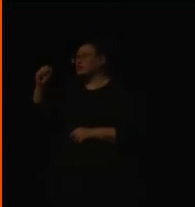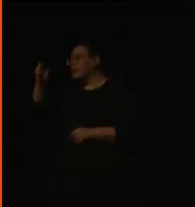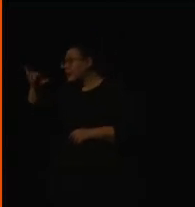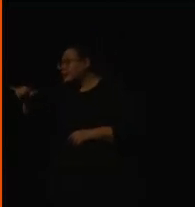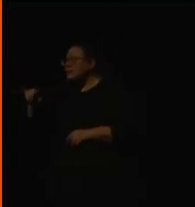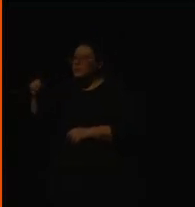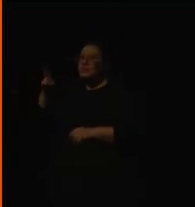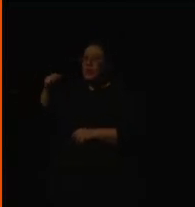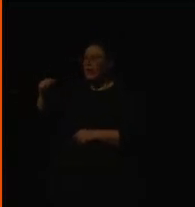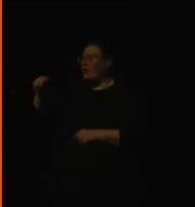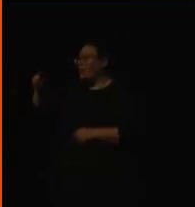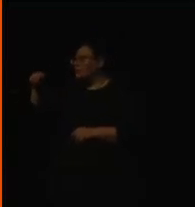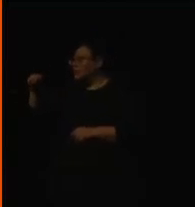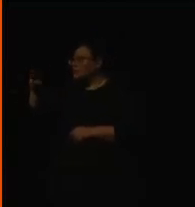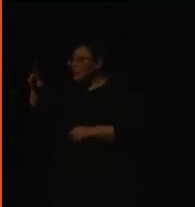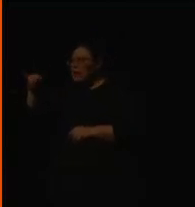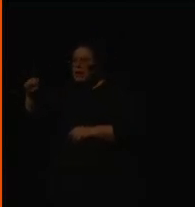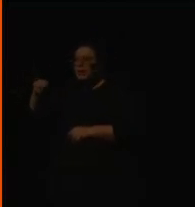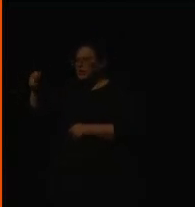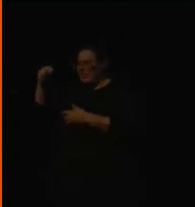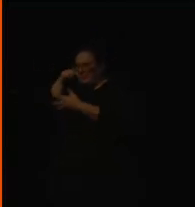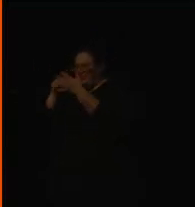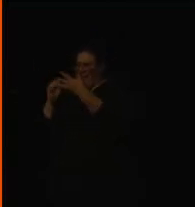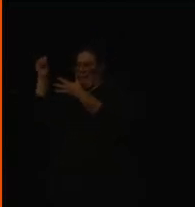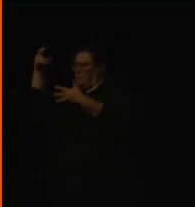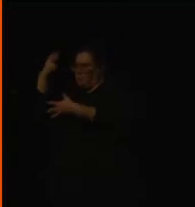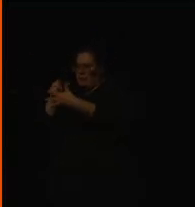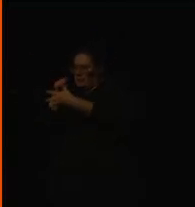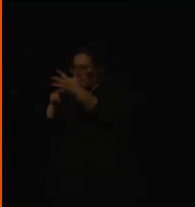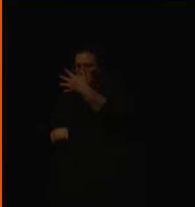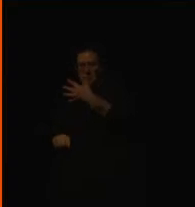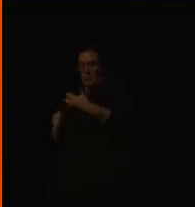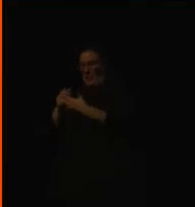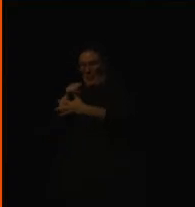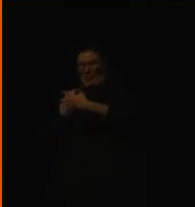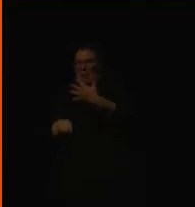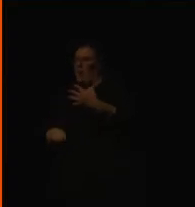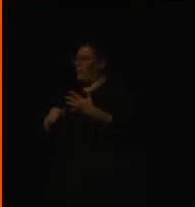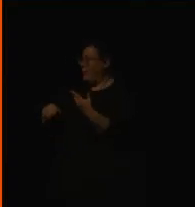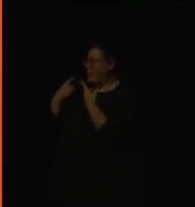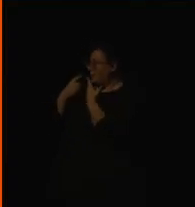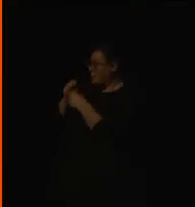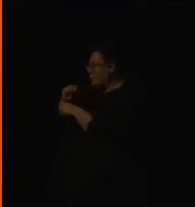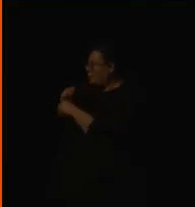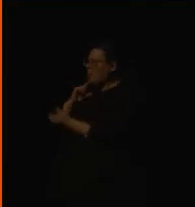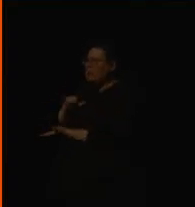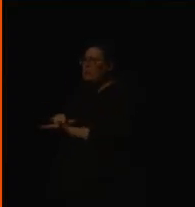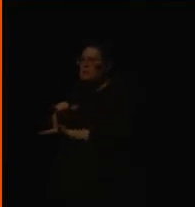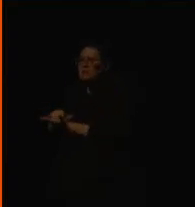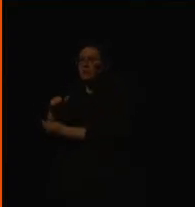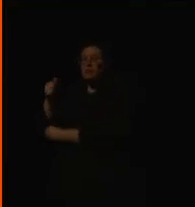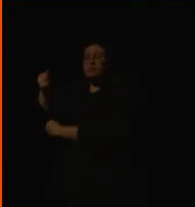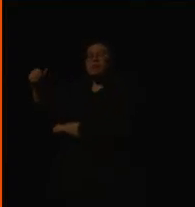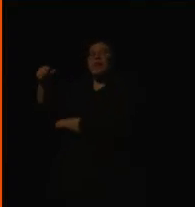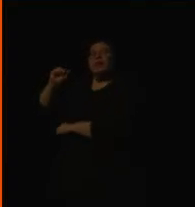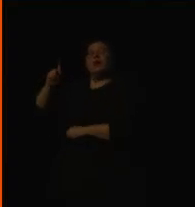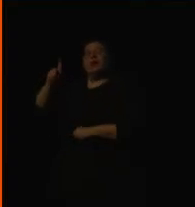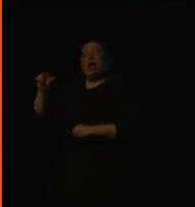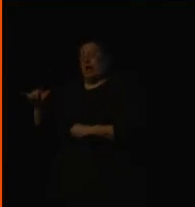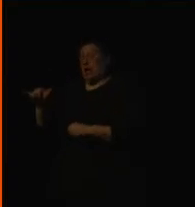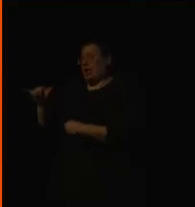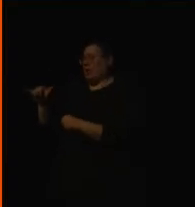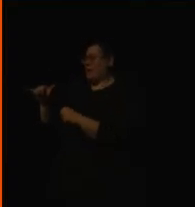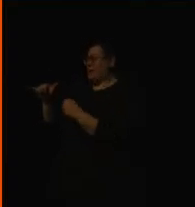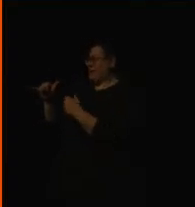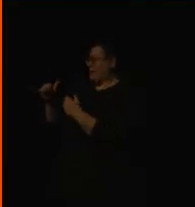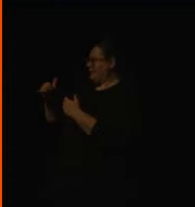Anna Maria, Jen, without whom none of the work could have happened. And when Ady's condition began to overwhelm my abilities